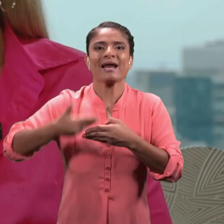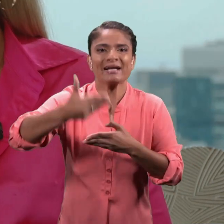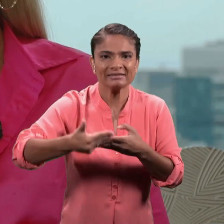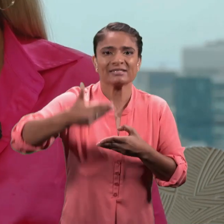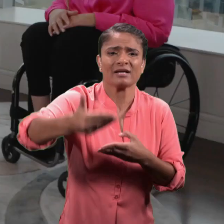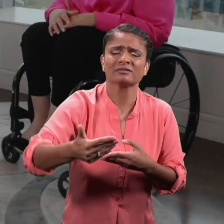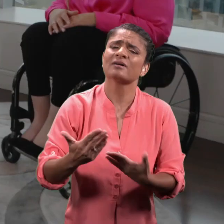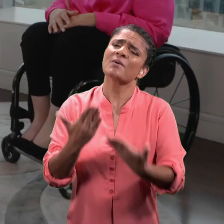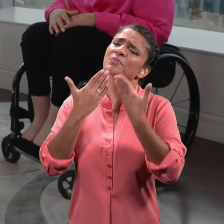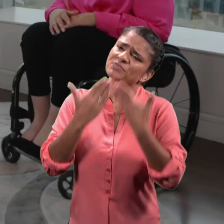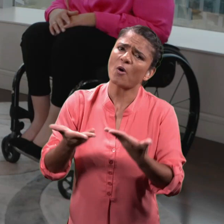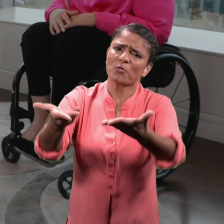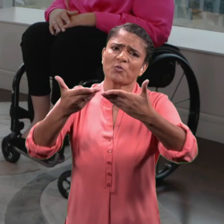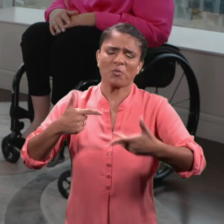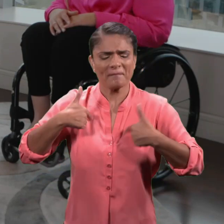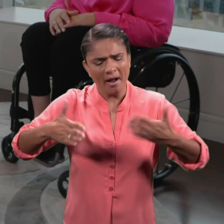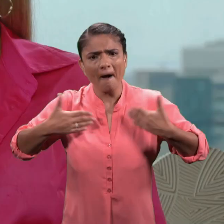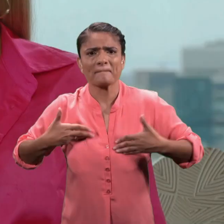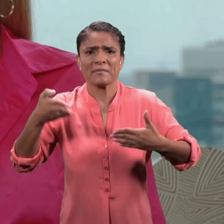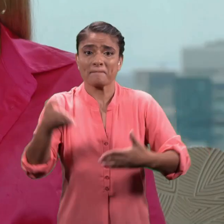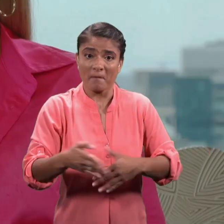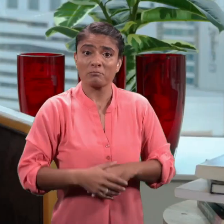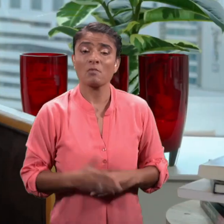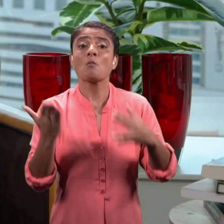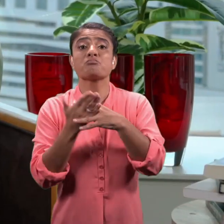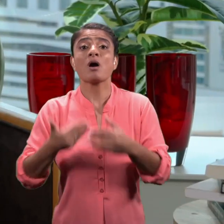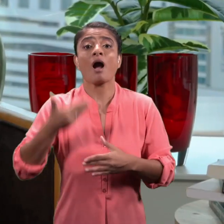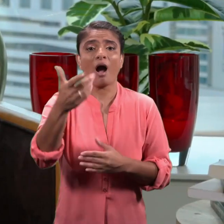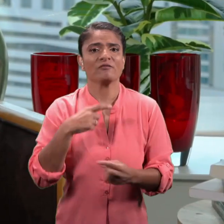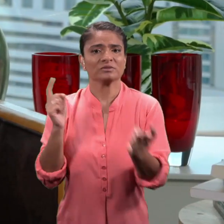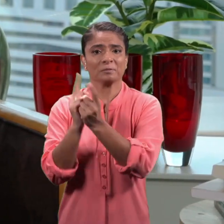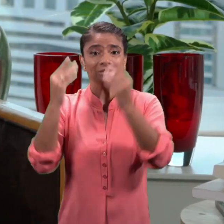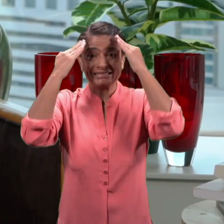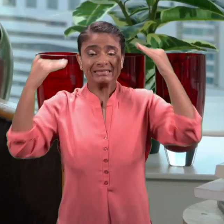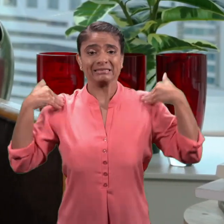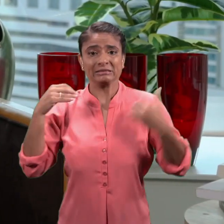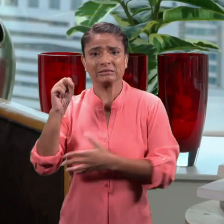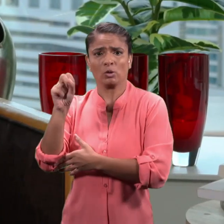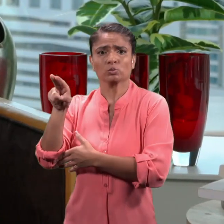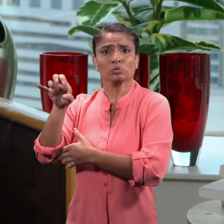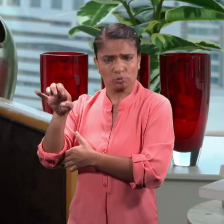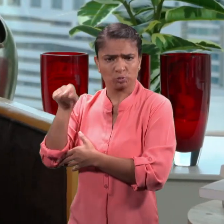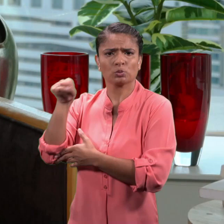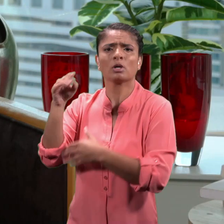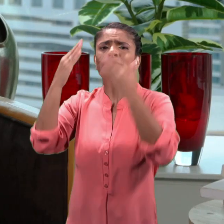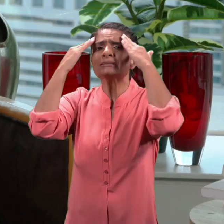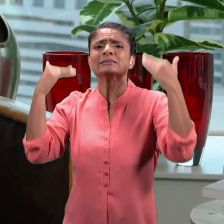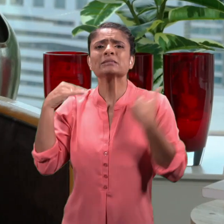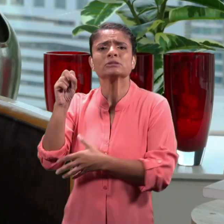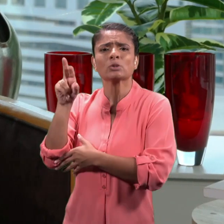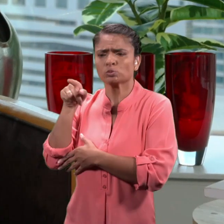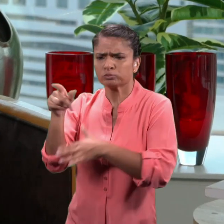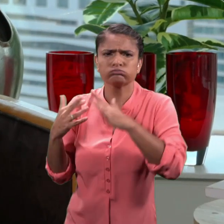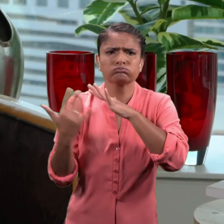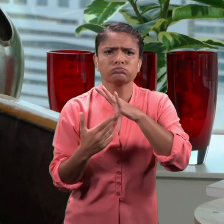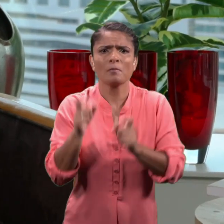die volgende dag. Dankie, Mariska. Dit was 'n plesier om jou hier te hê. After the break, we meet up with Sister Sue and Mahlwele, known as Sister